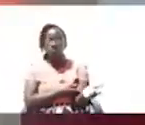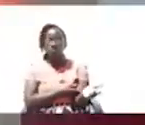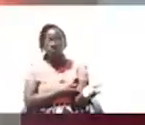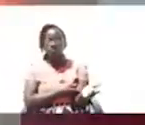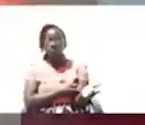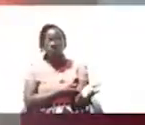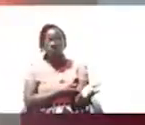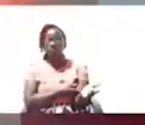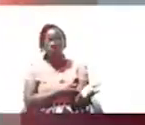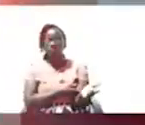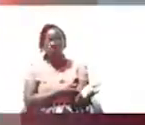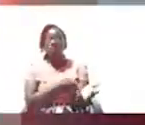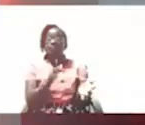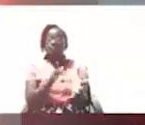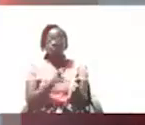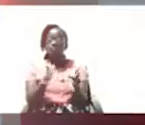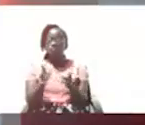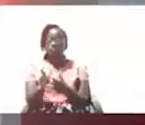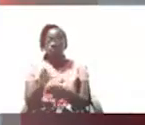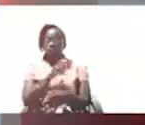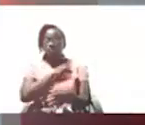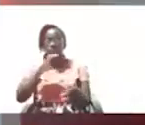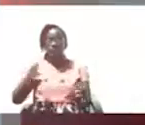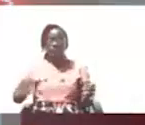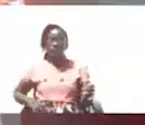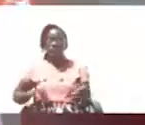Jesus Christ, aye o nyankopon ba.